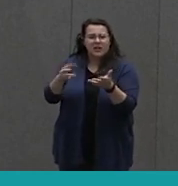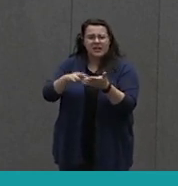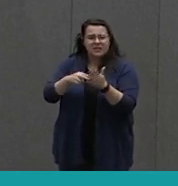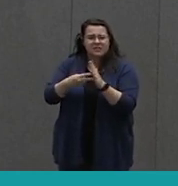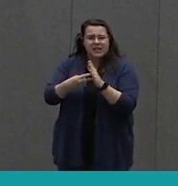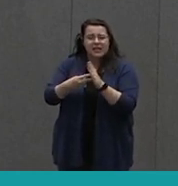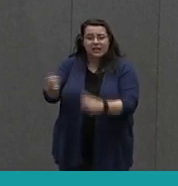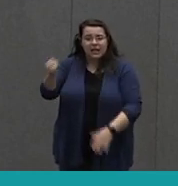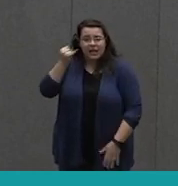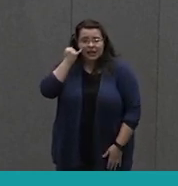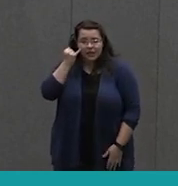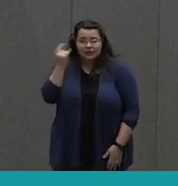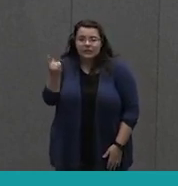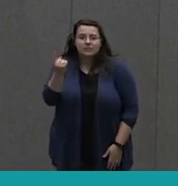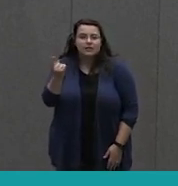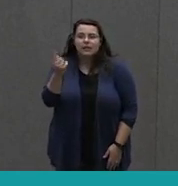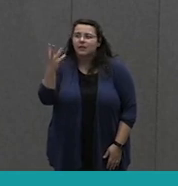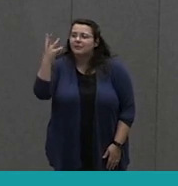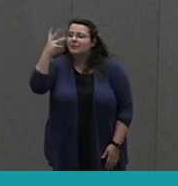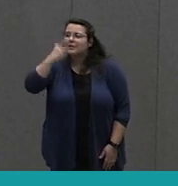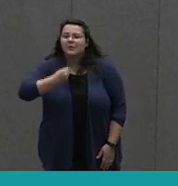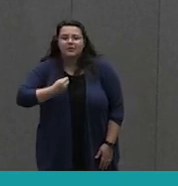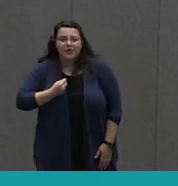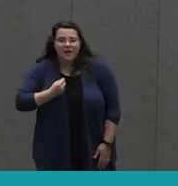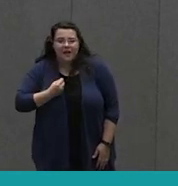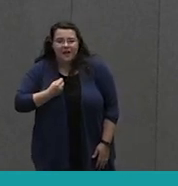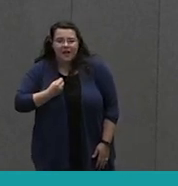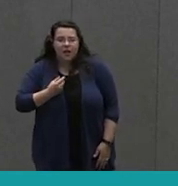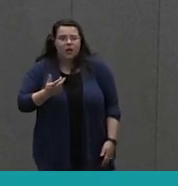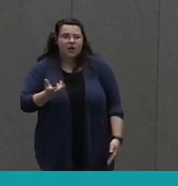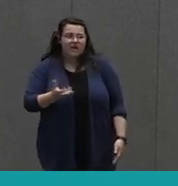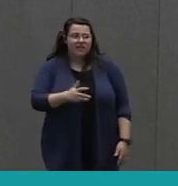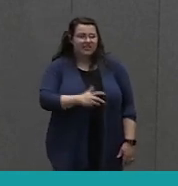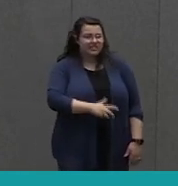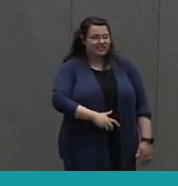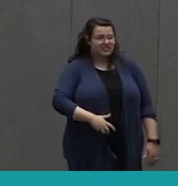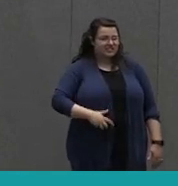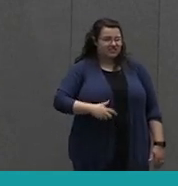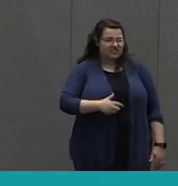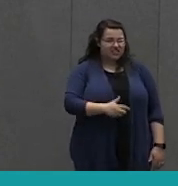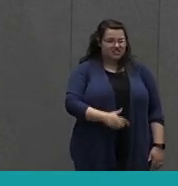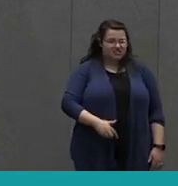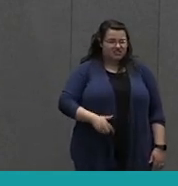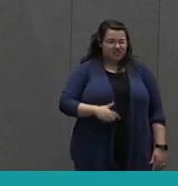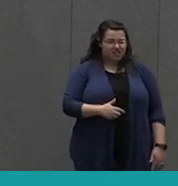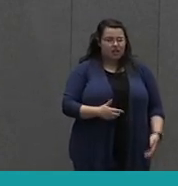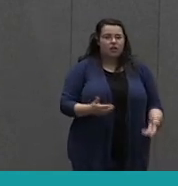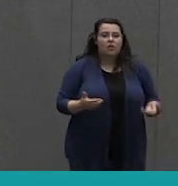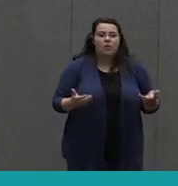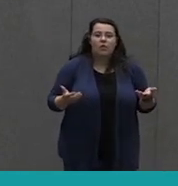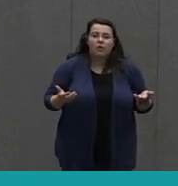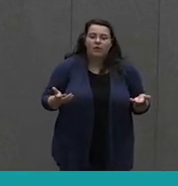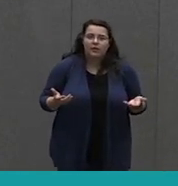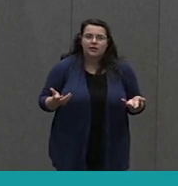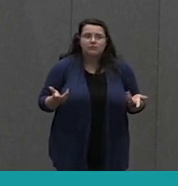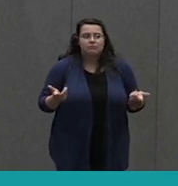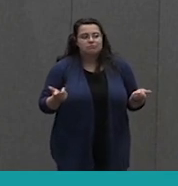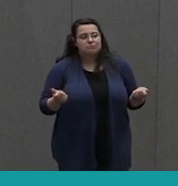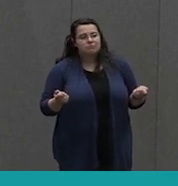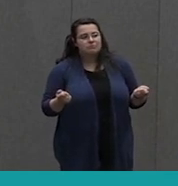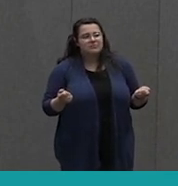Verbs, in case you just forgot, or maybe you know already, but verbs are things that say like what you do,